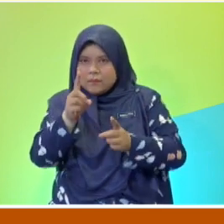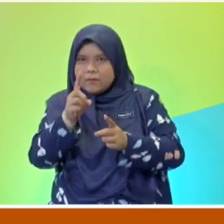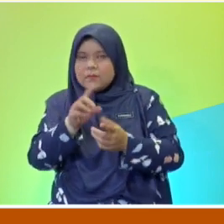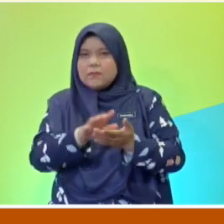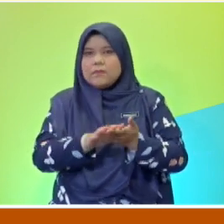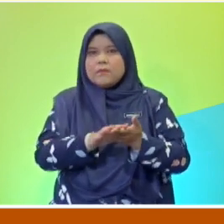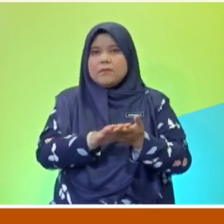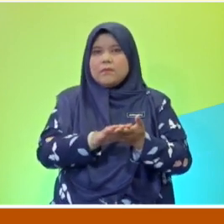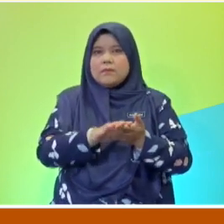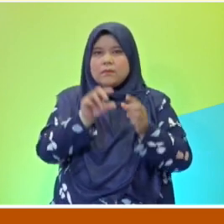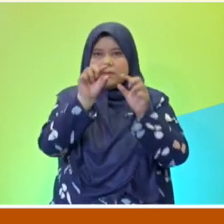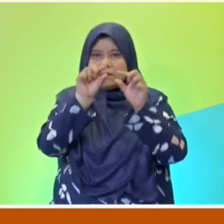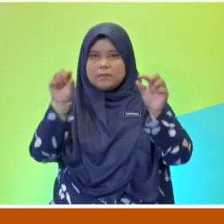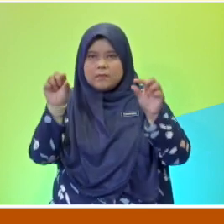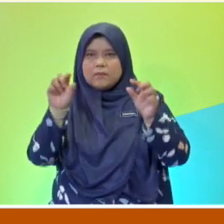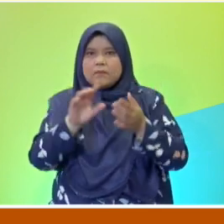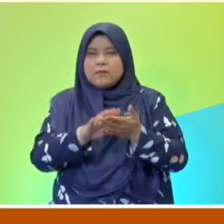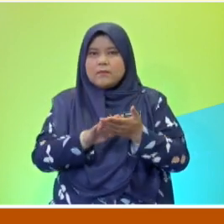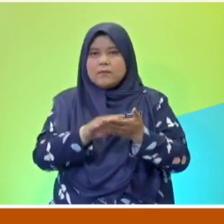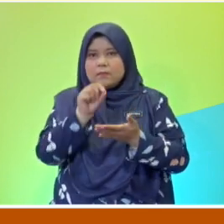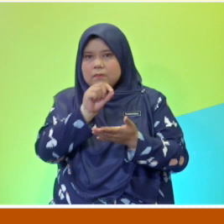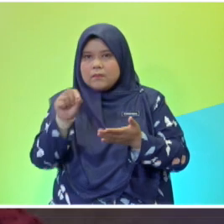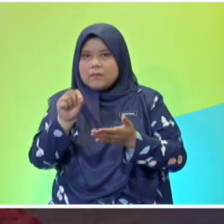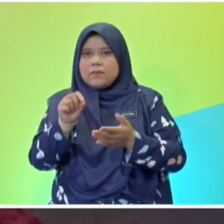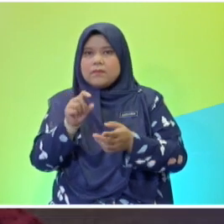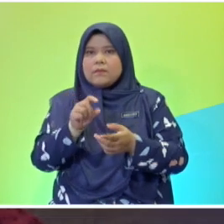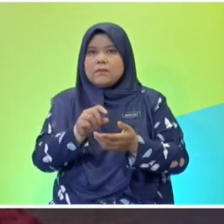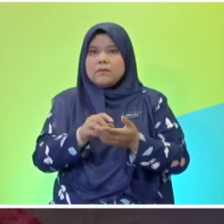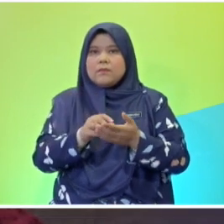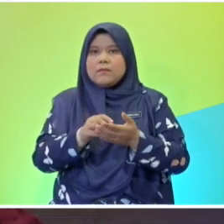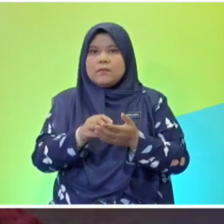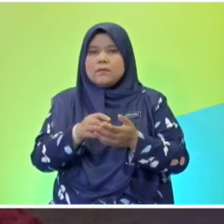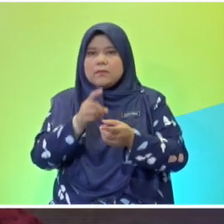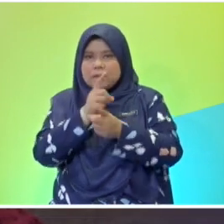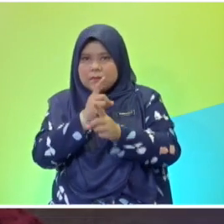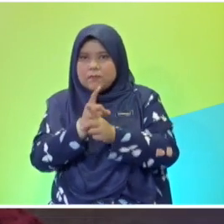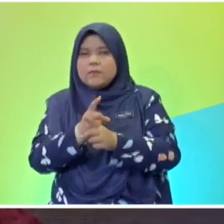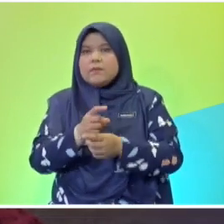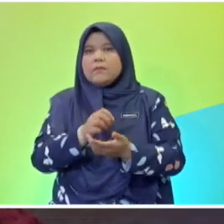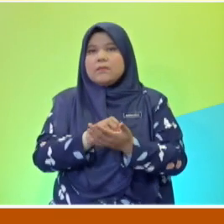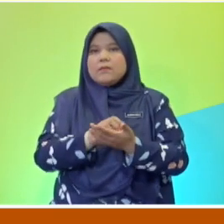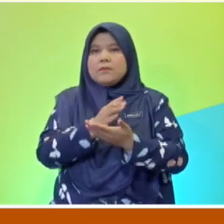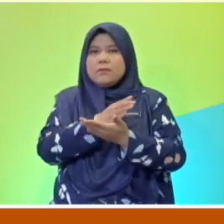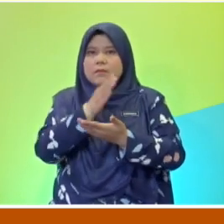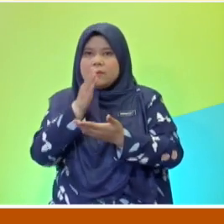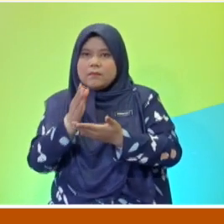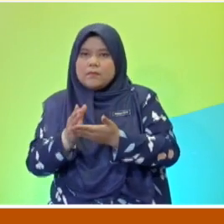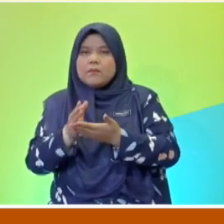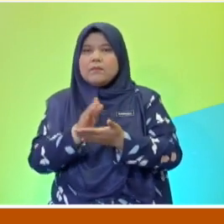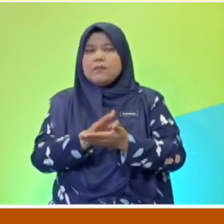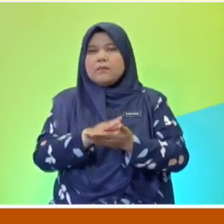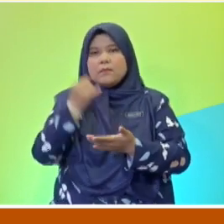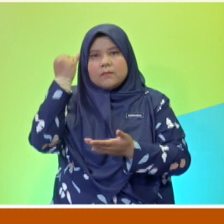Oh, so instead of but, the actual correction should be and, A-N-D. Yes, so that's where they because write that's down. connecting between two